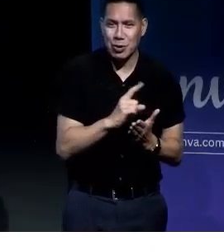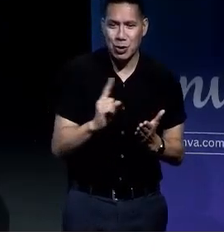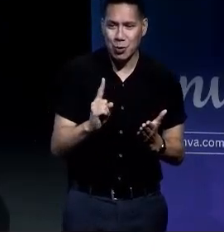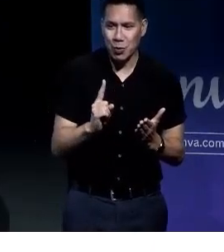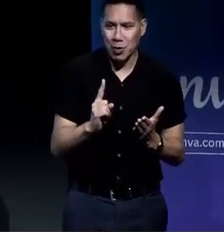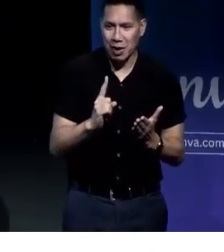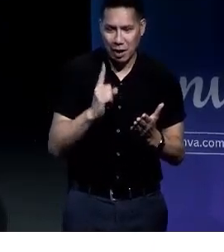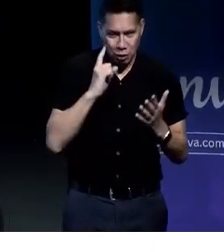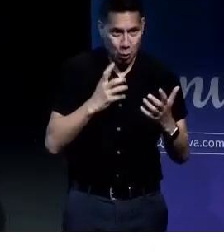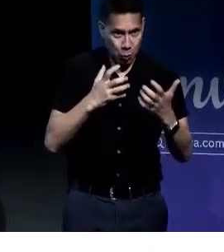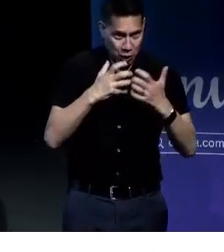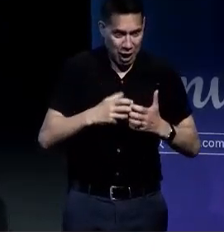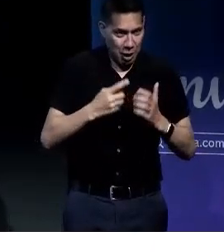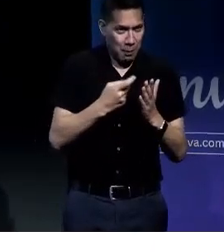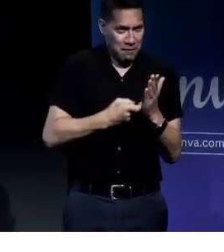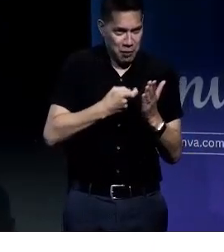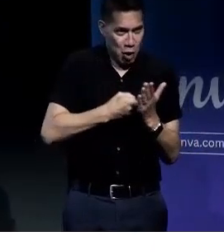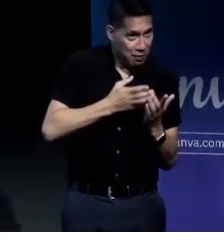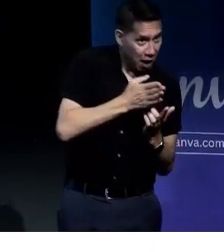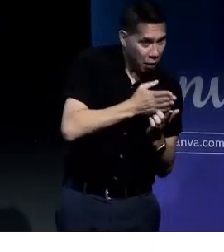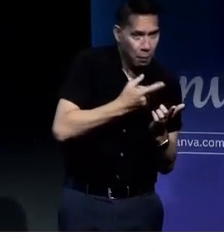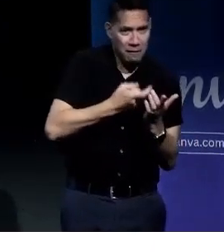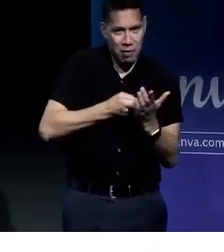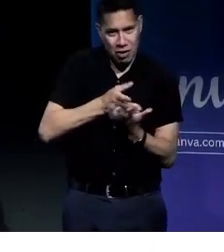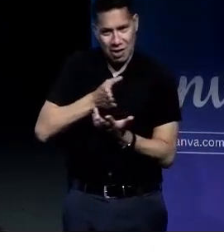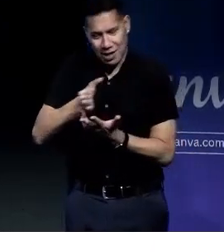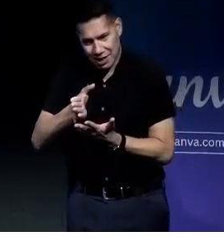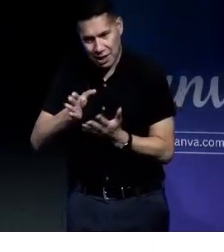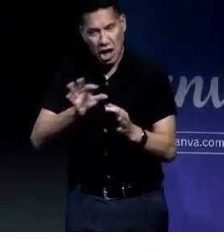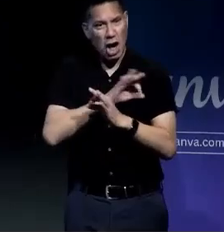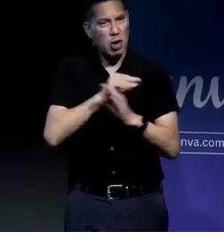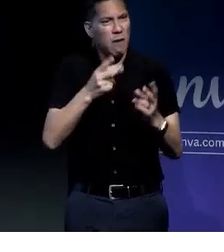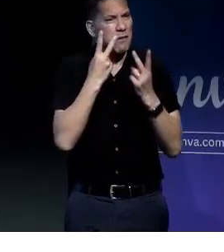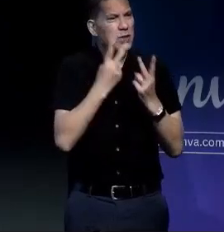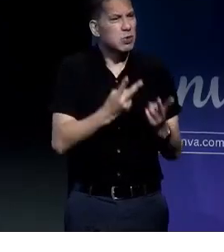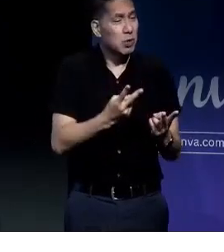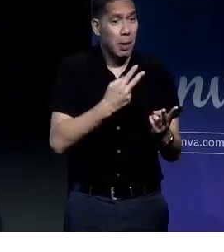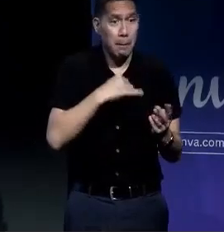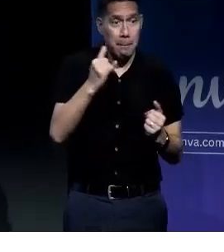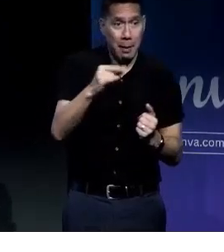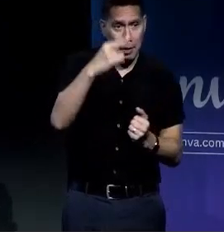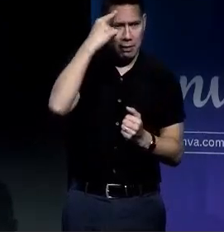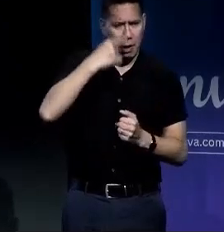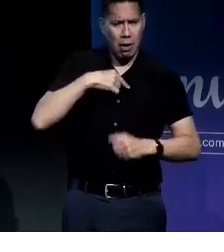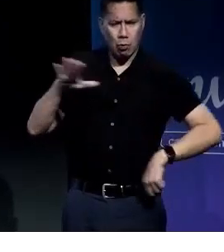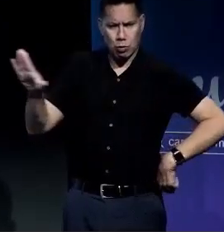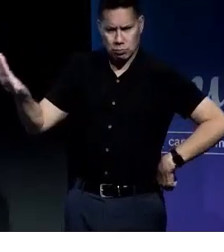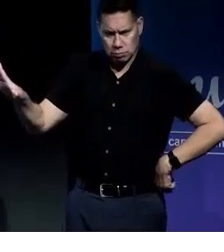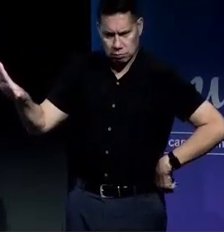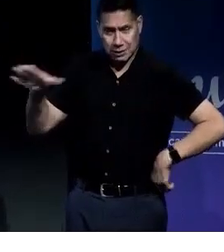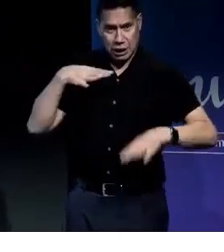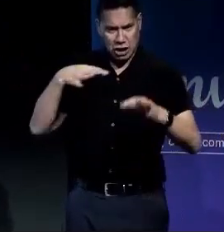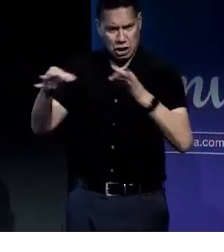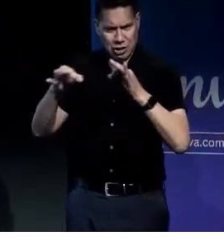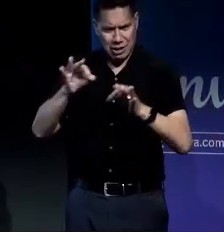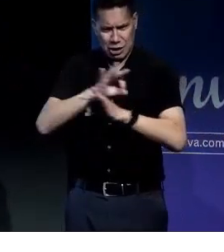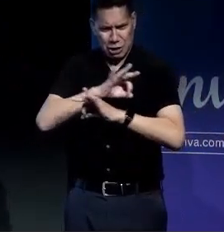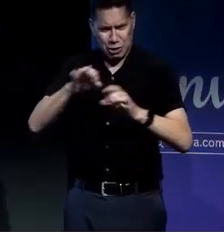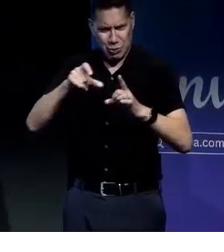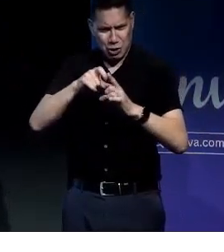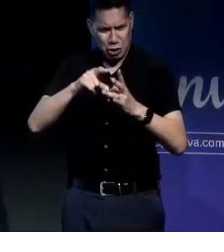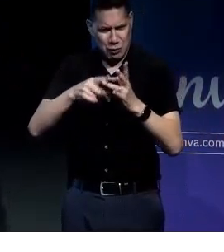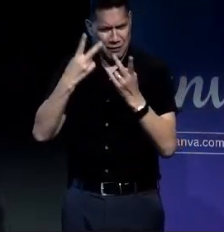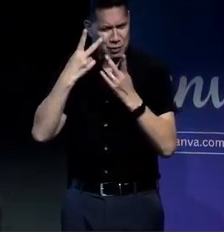work out of my preference and do not visual design. And you might think, hang on, how does a designer not do